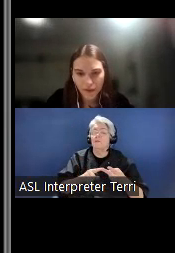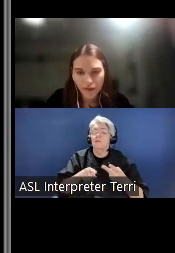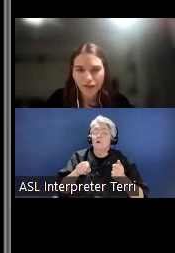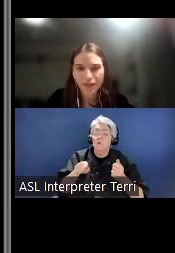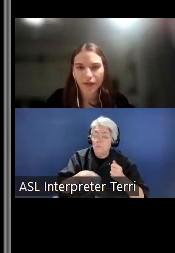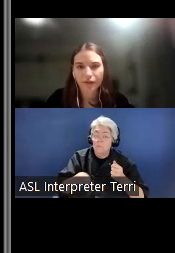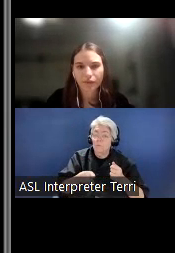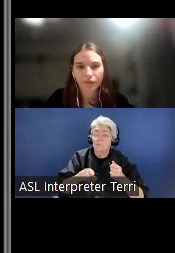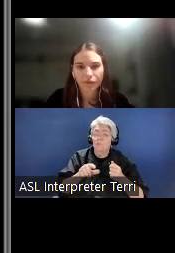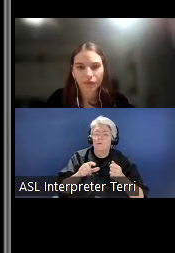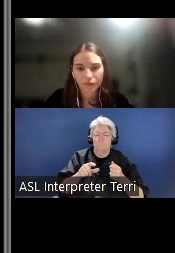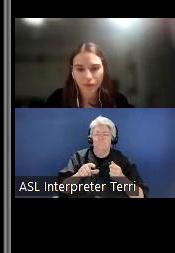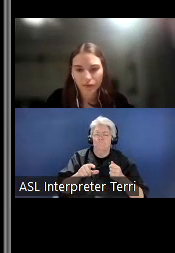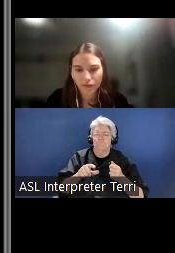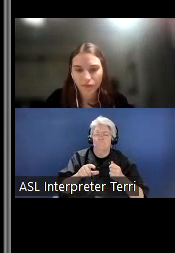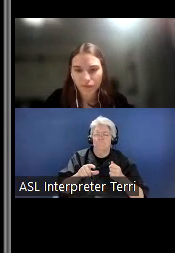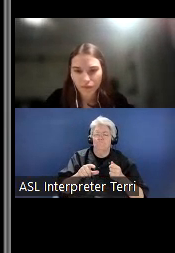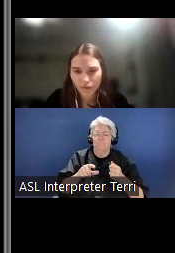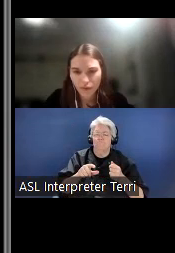experiencing, just a second,